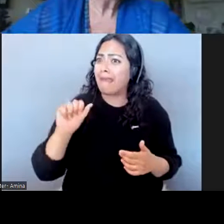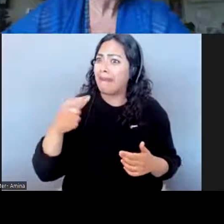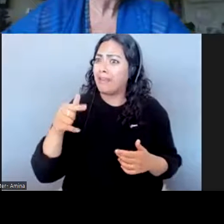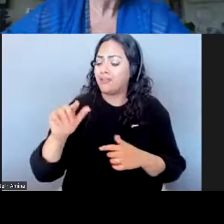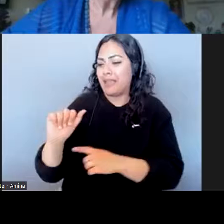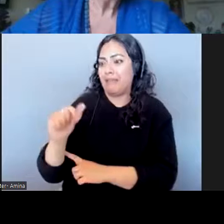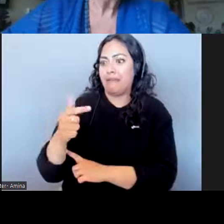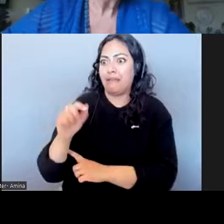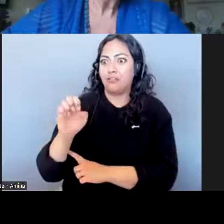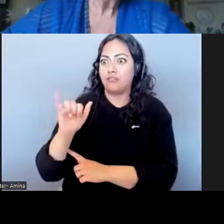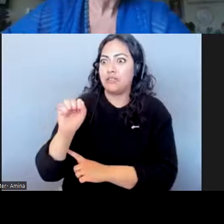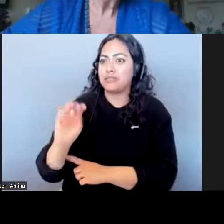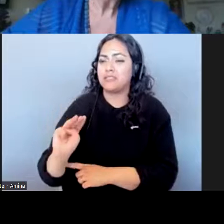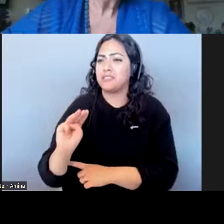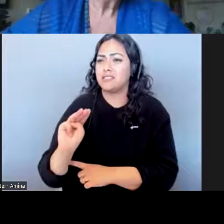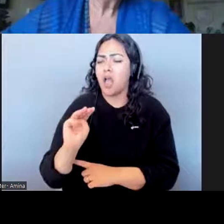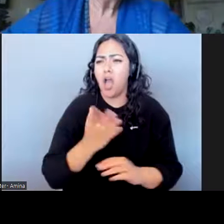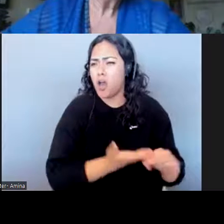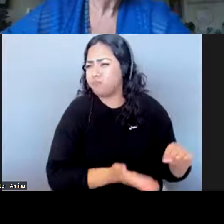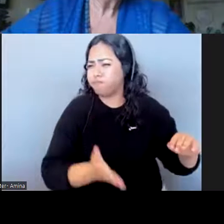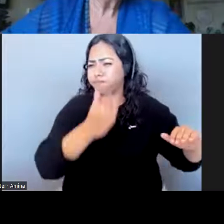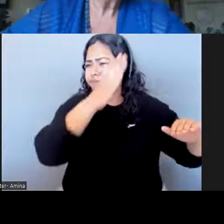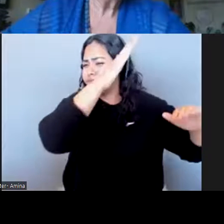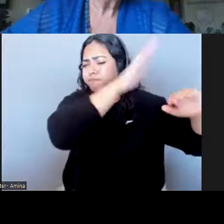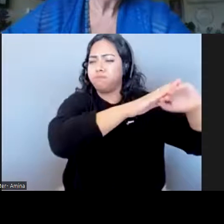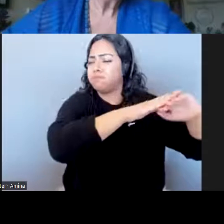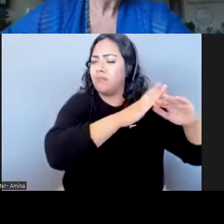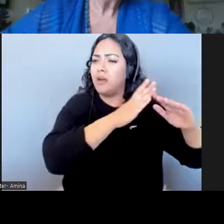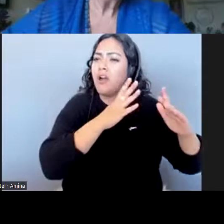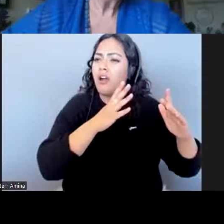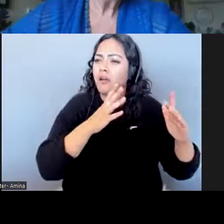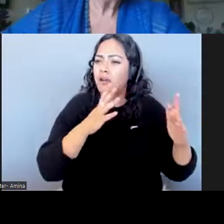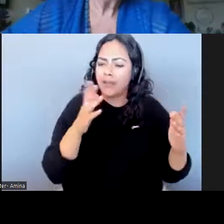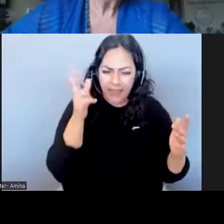terrible things being kind of swung back and forth at different generations. How do you